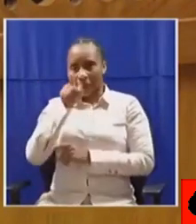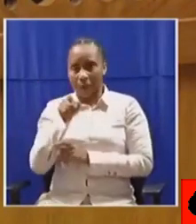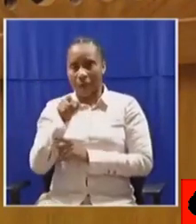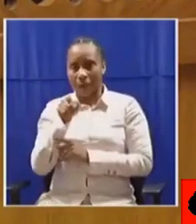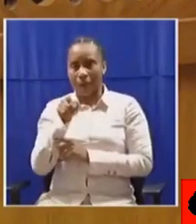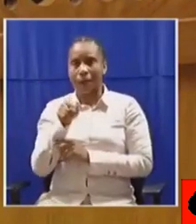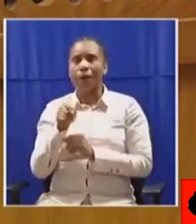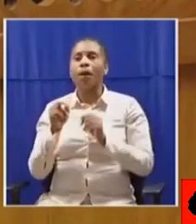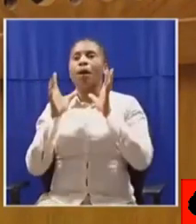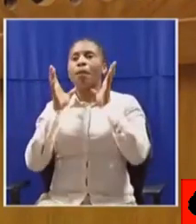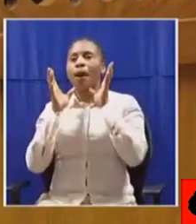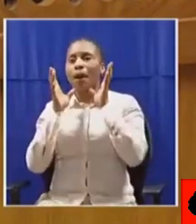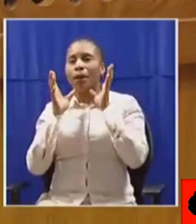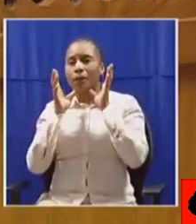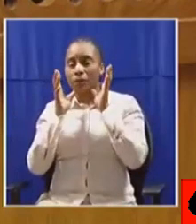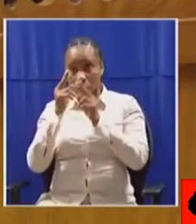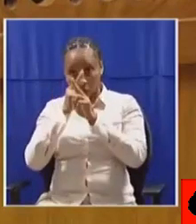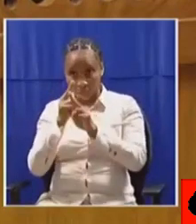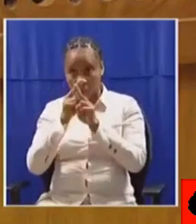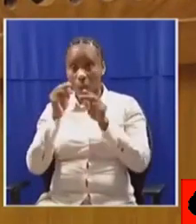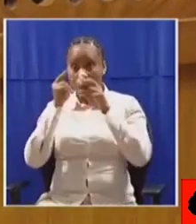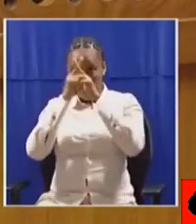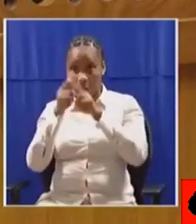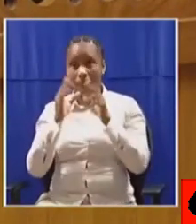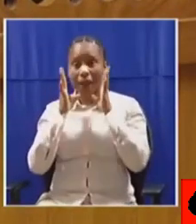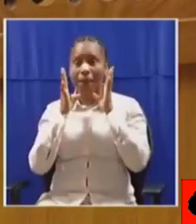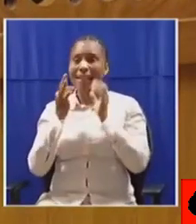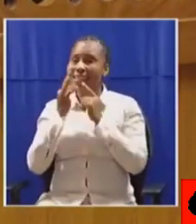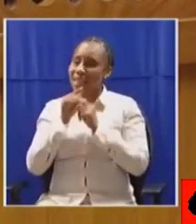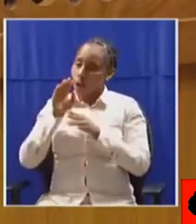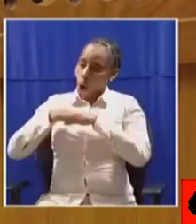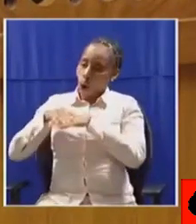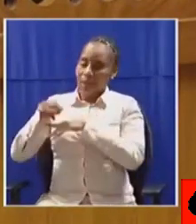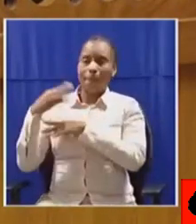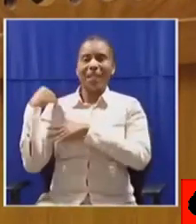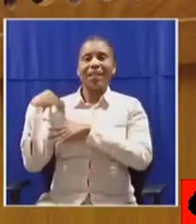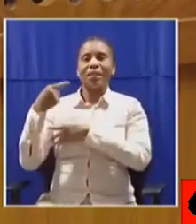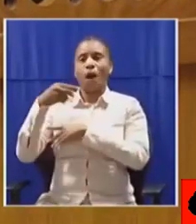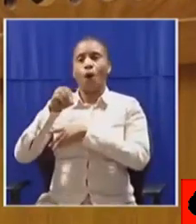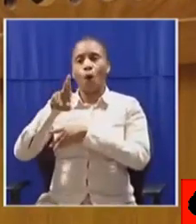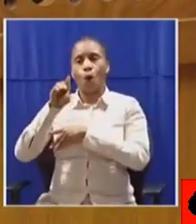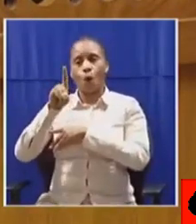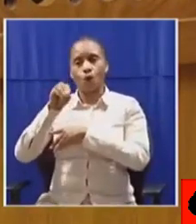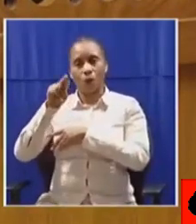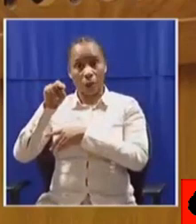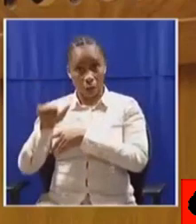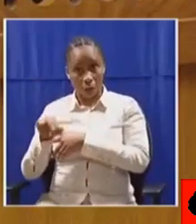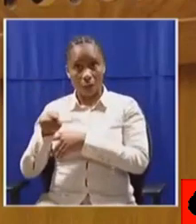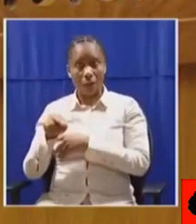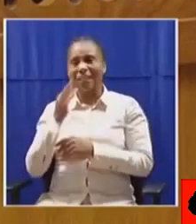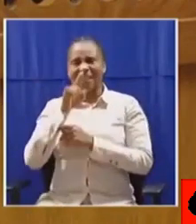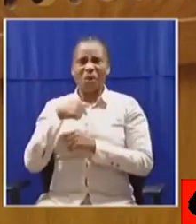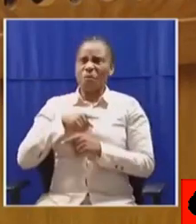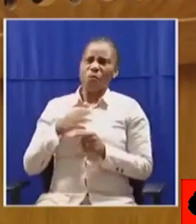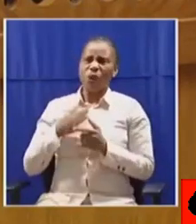Minister Gordhan requires a response. It is a fundamental tenet of our democratic constitutional